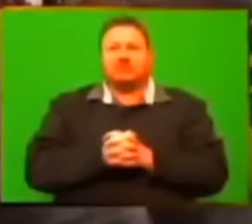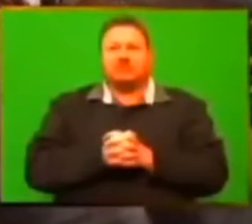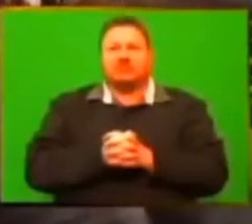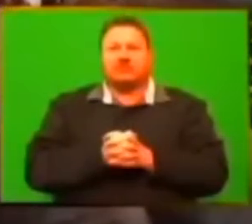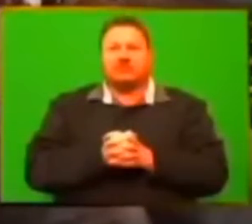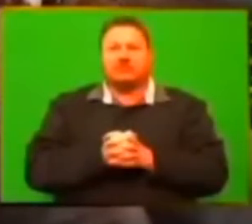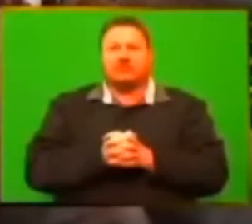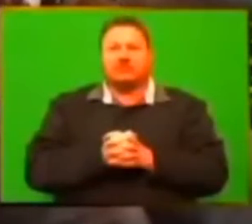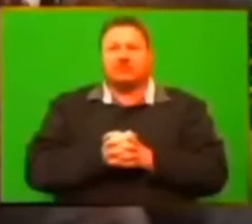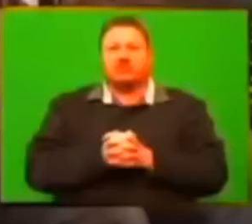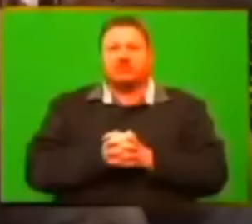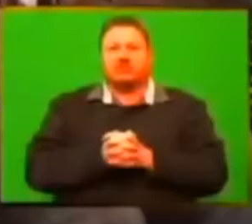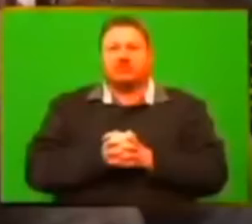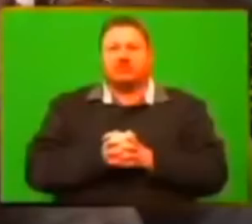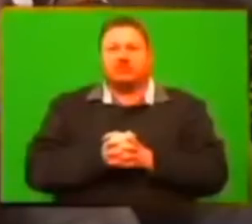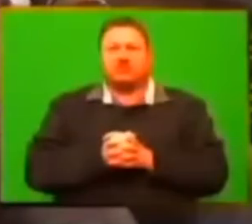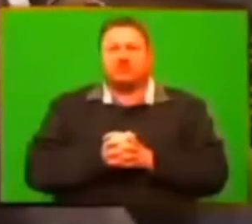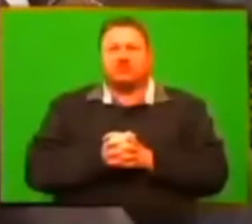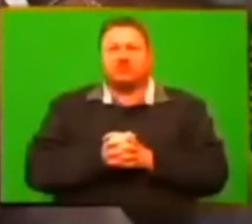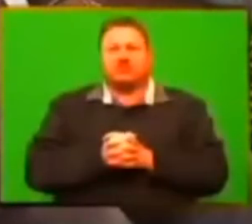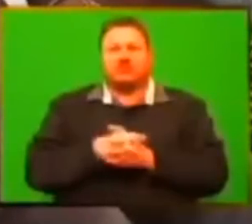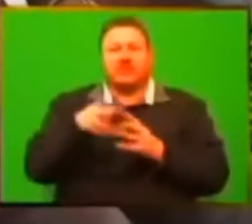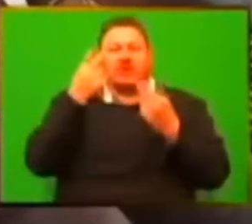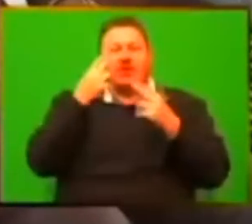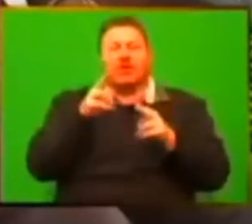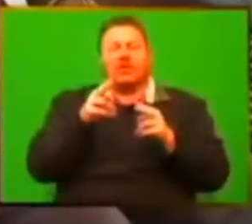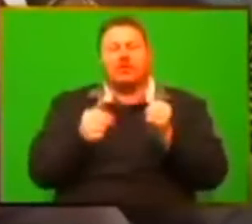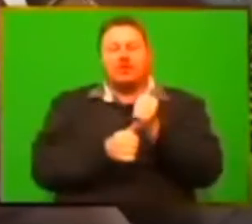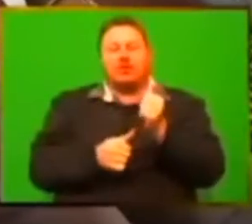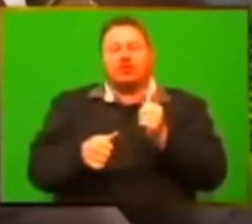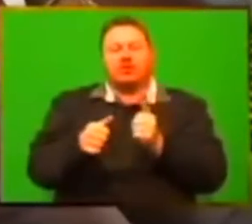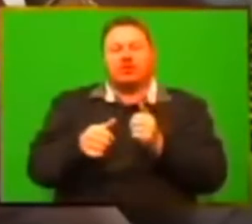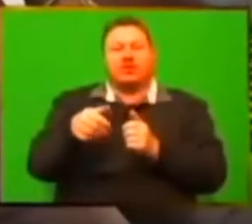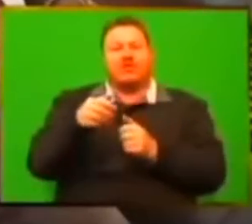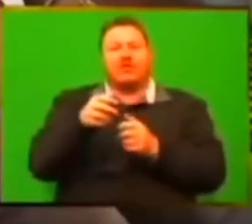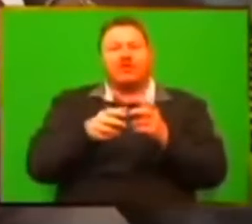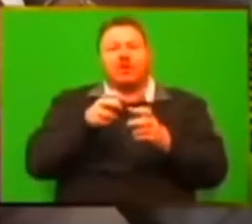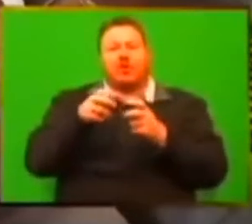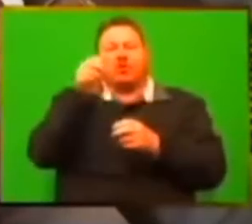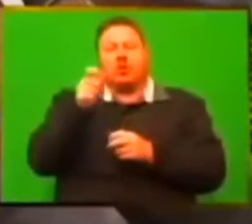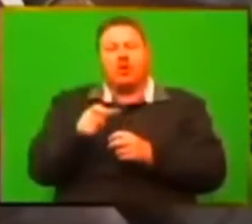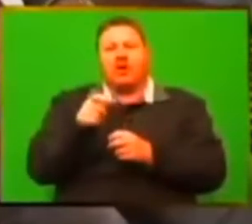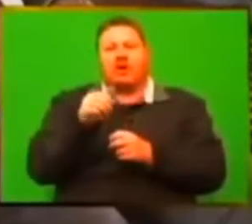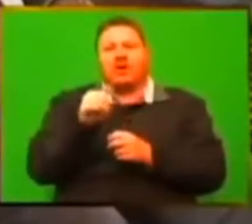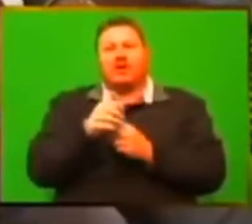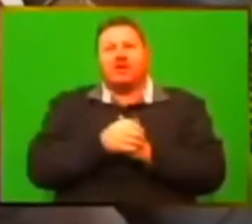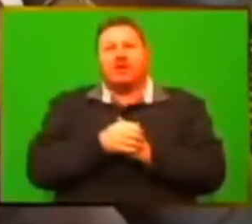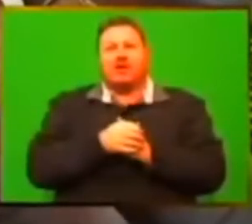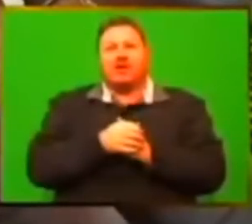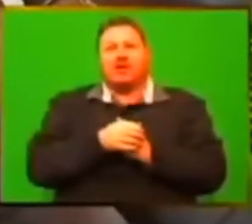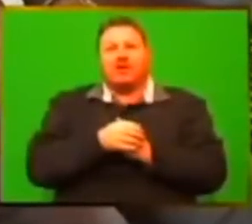get clarity on the fact when the Deputy Chief Whip of the ANC raised the point of order, the member at the podium